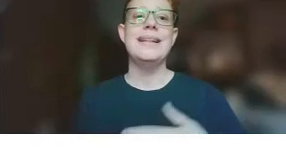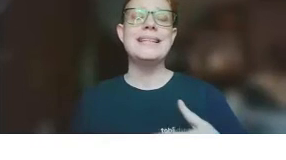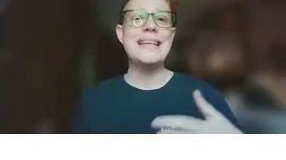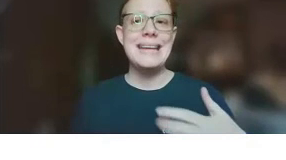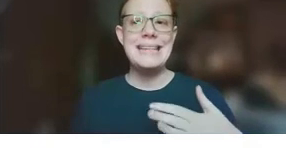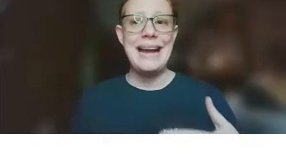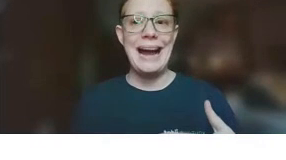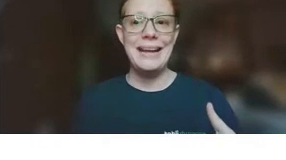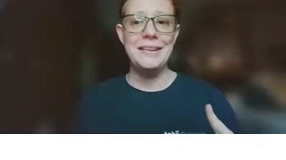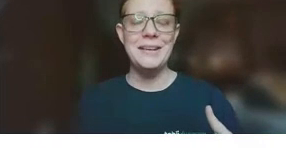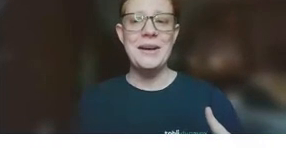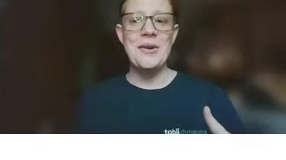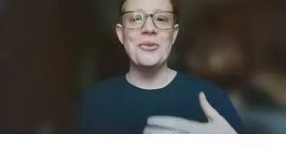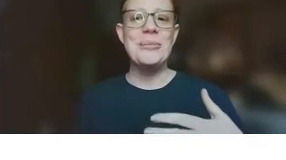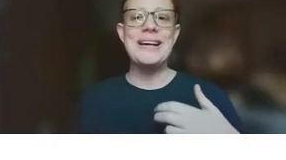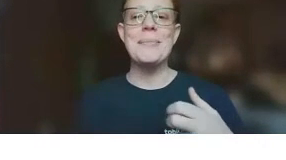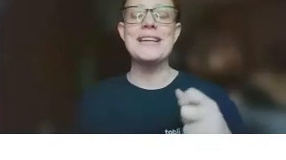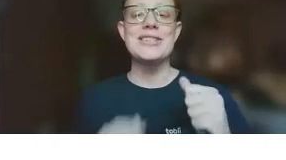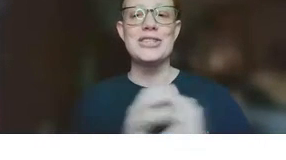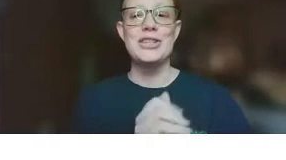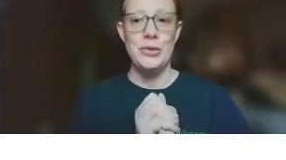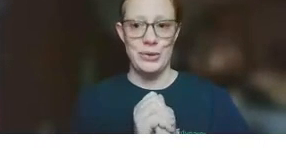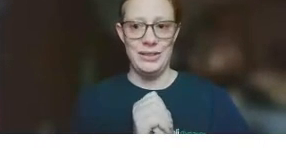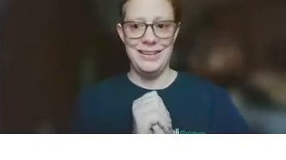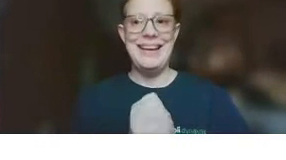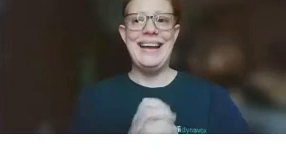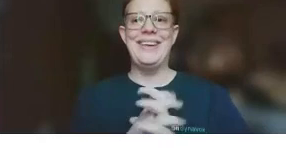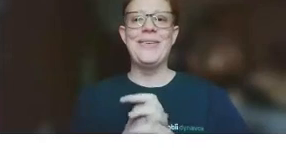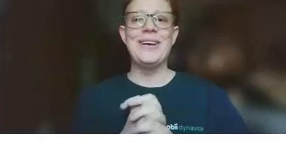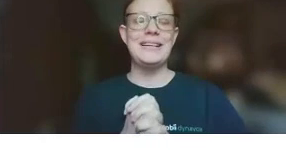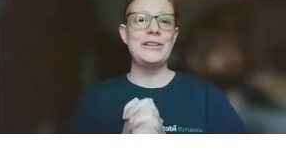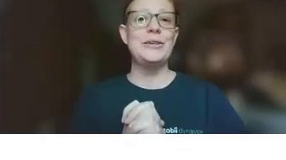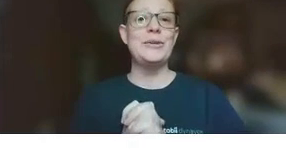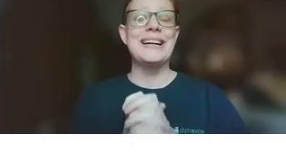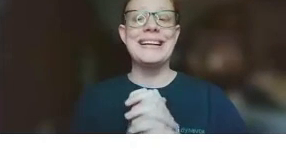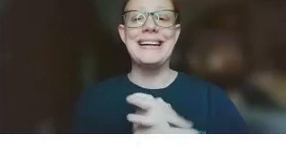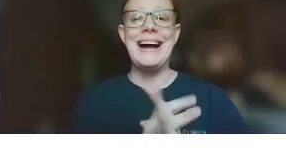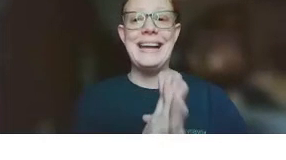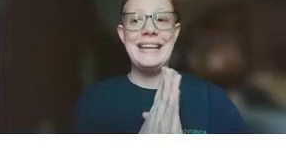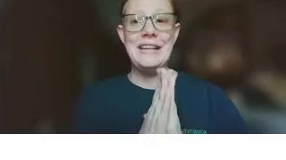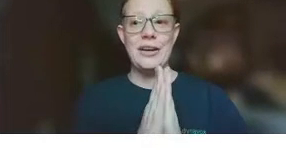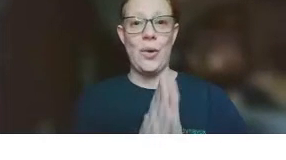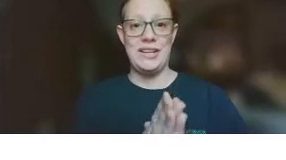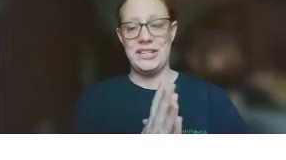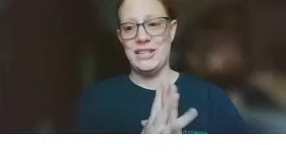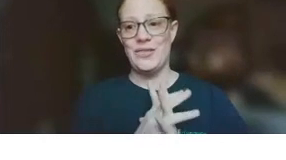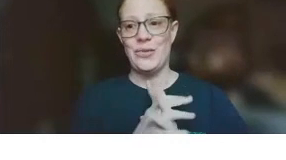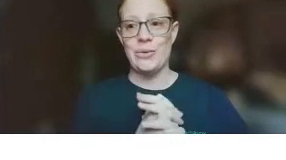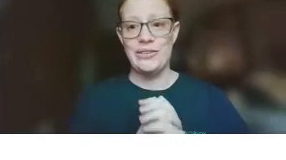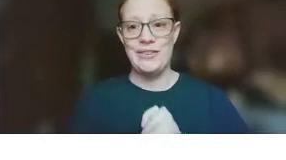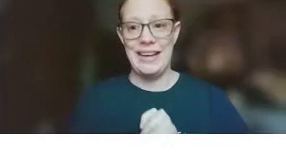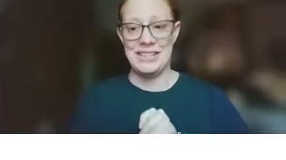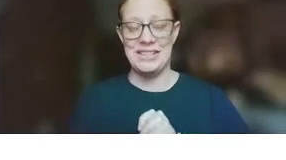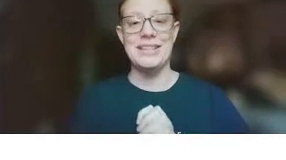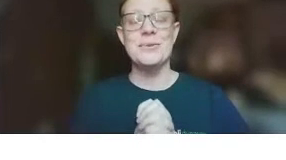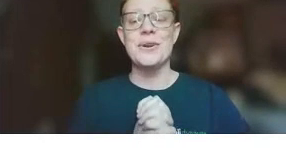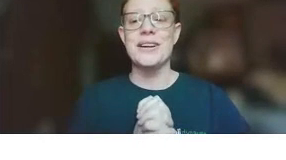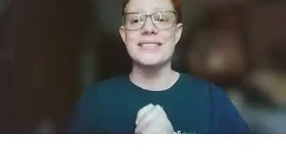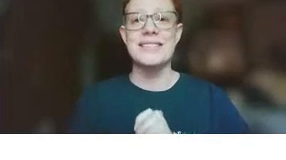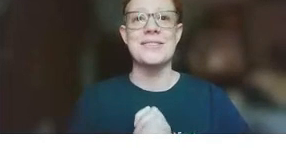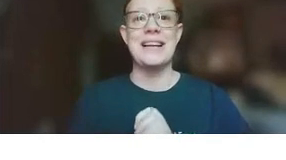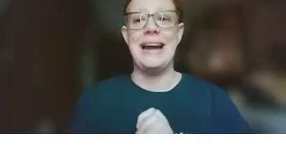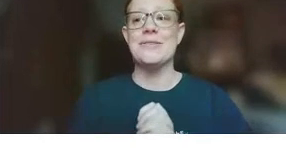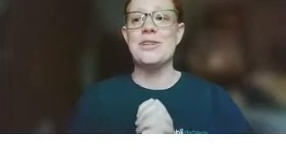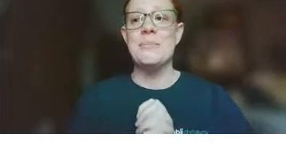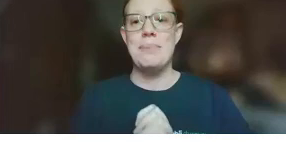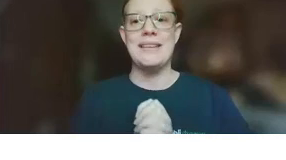This handy guide will be coming soon and will include guided questions for reflection as you are